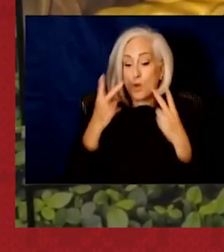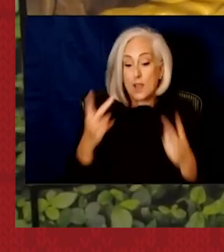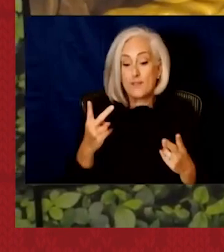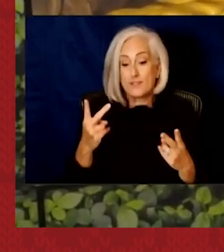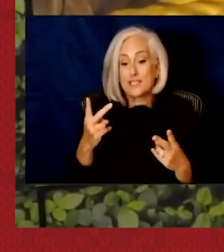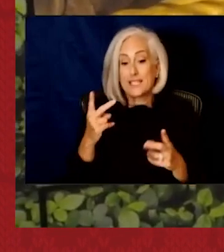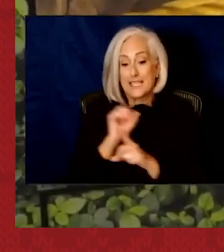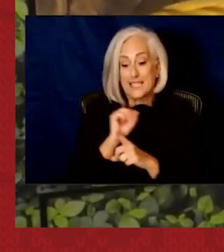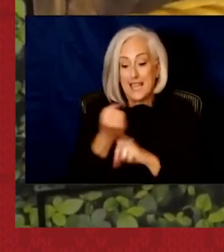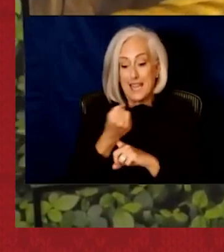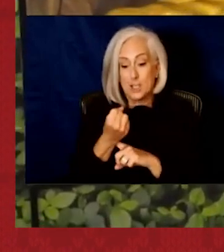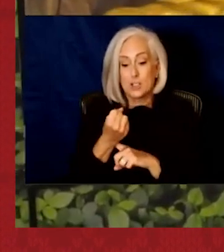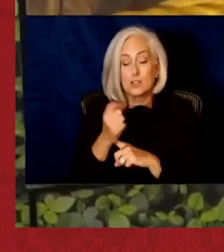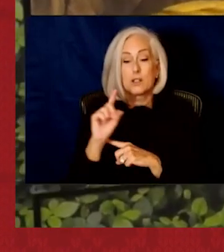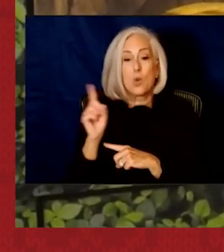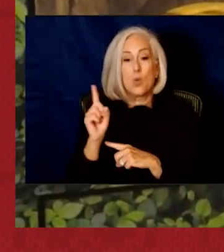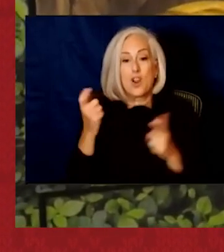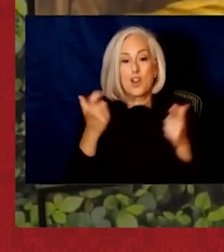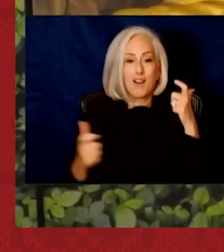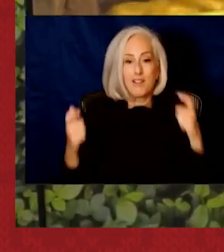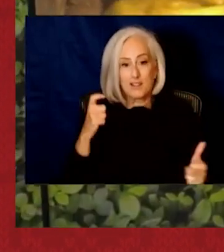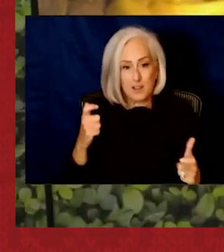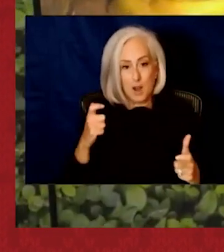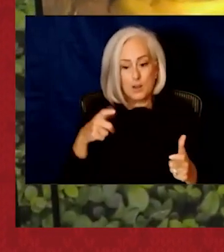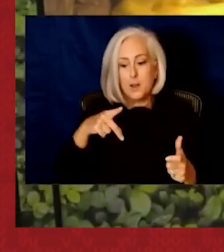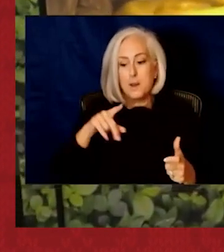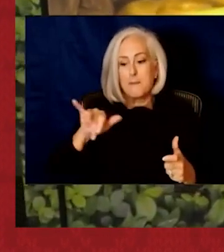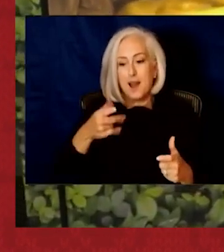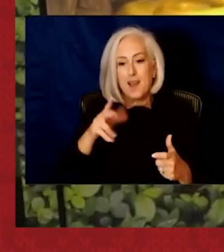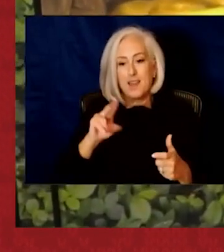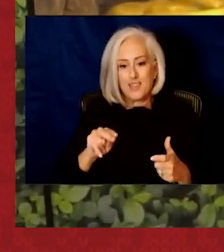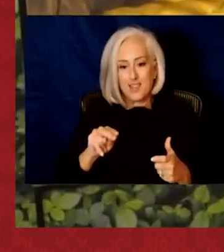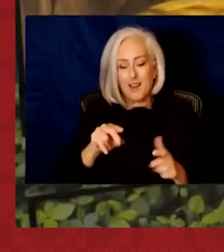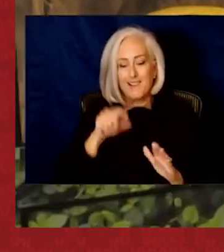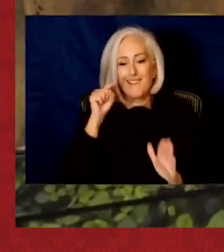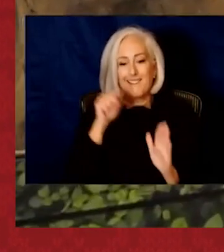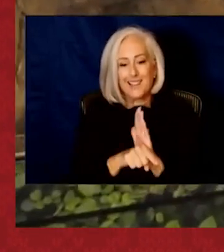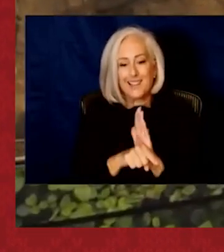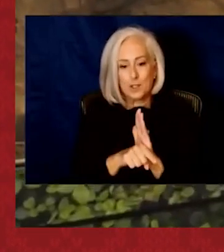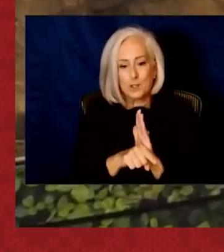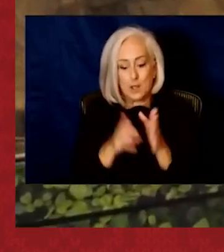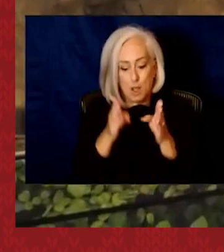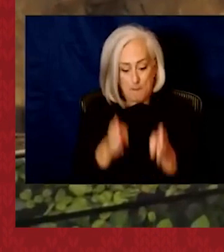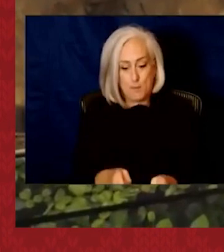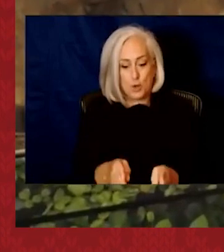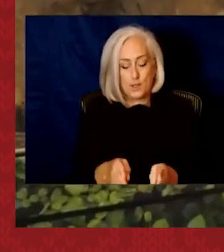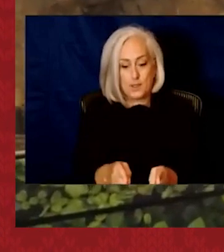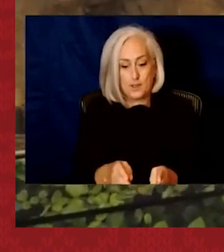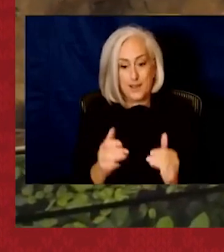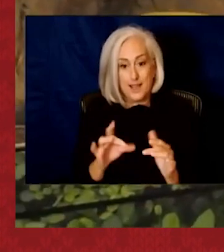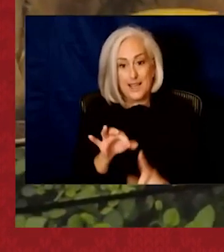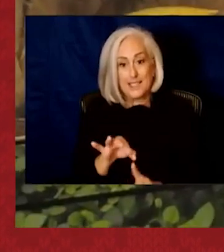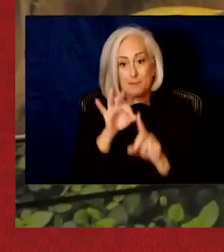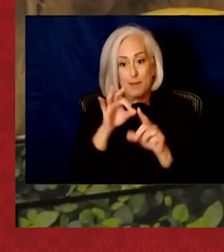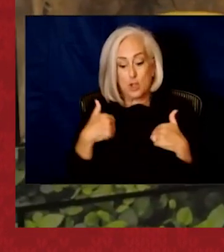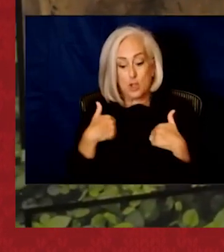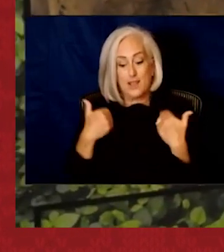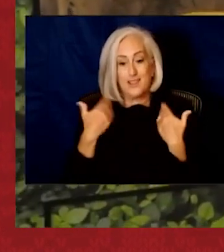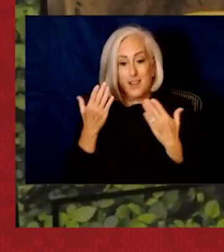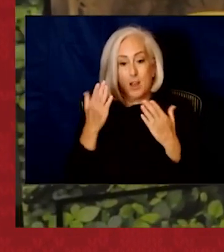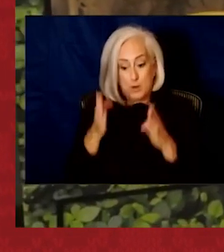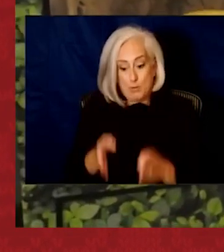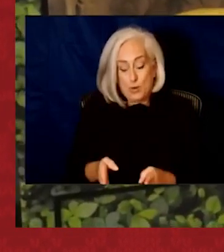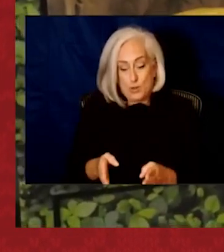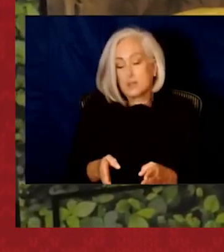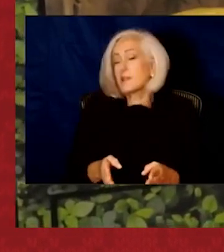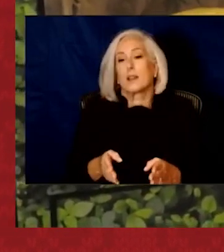known to kill humans, especially younger ones. So you have to be really careful when you're choosing pets and what you're allowing them and